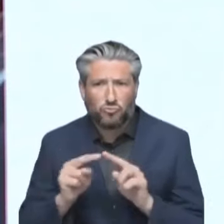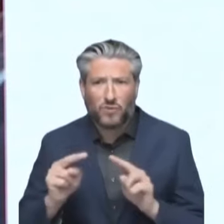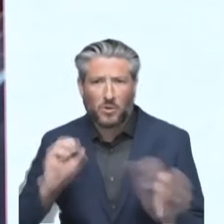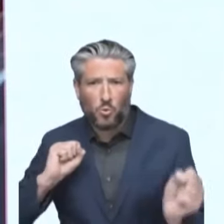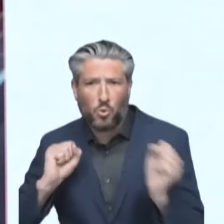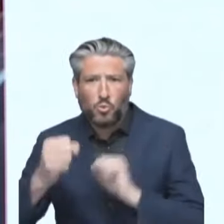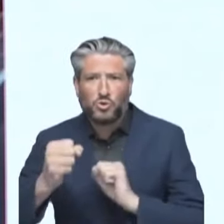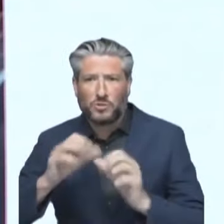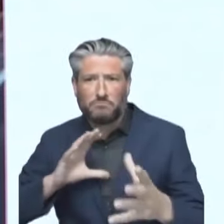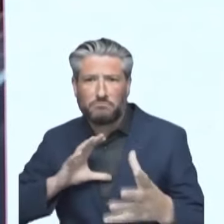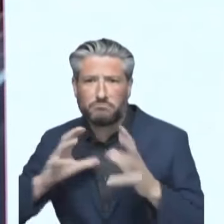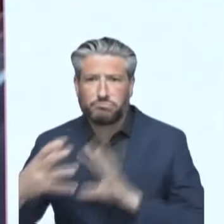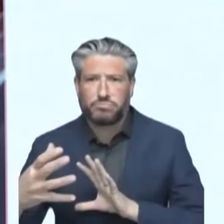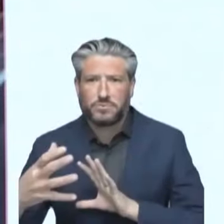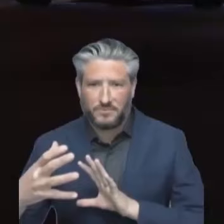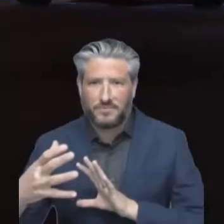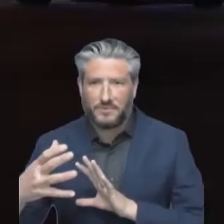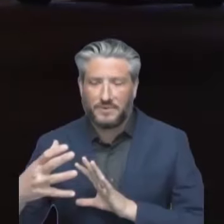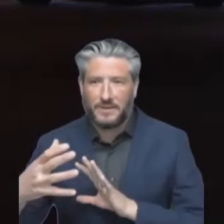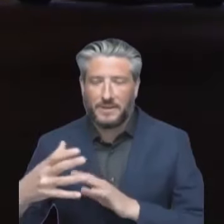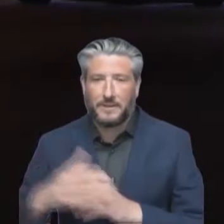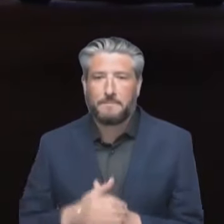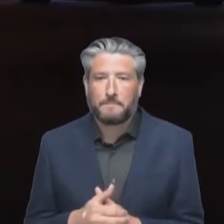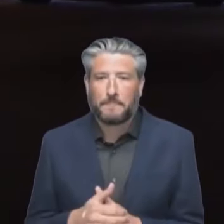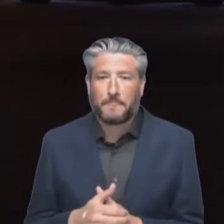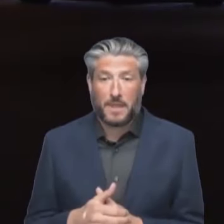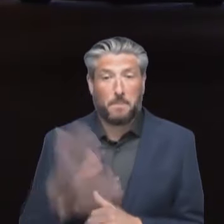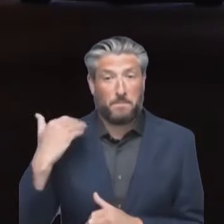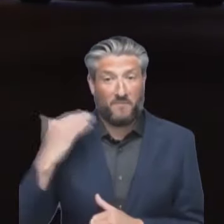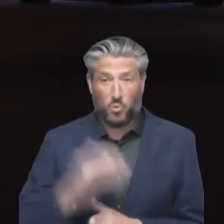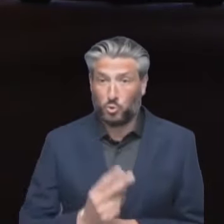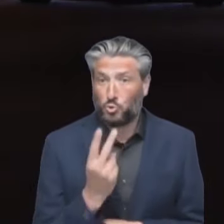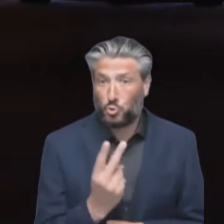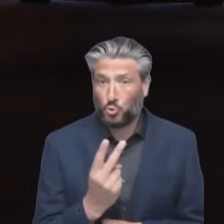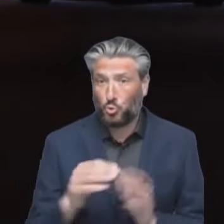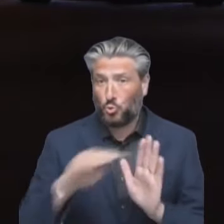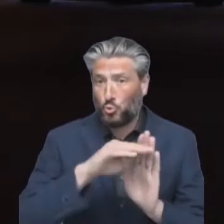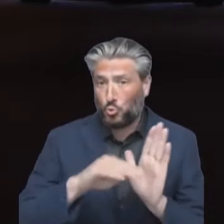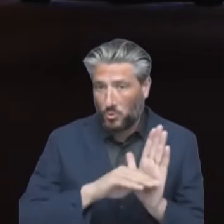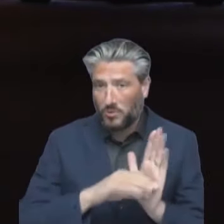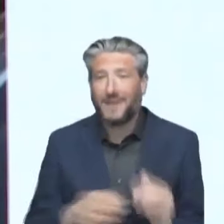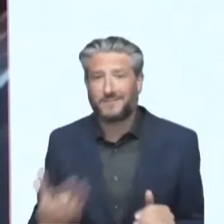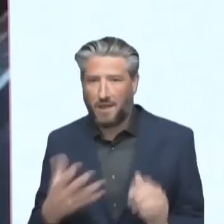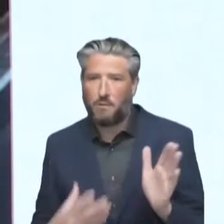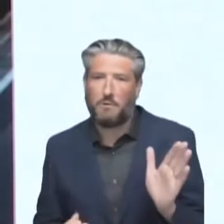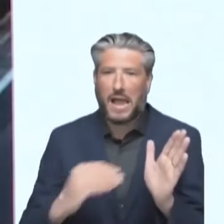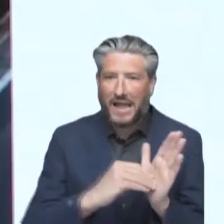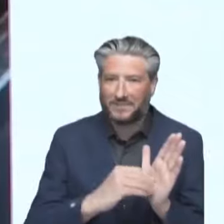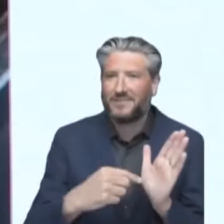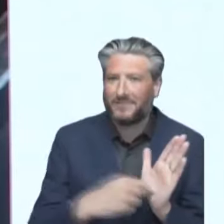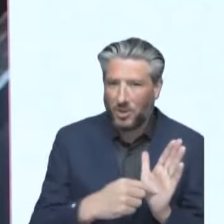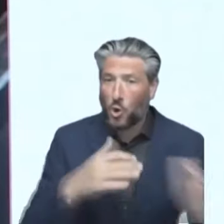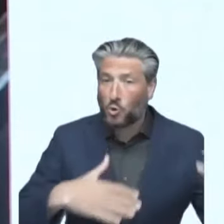meaning the Renaultution already had, we are now adding on a social meaning as well as an environmental meaning. And these two